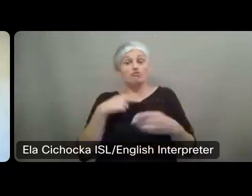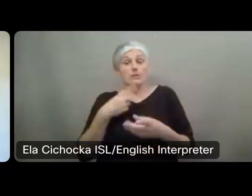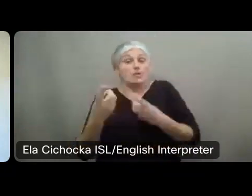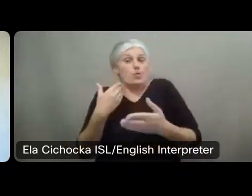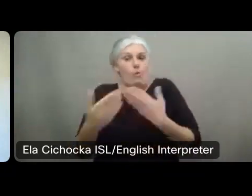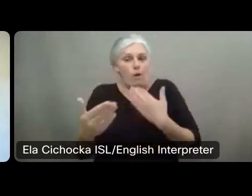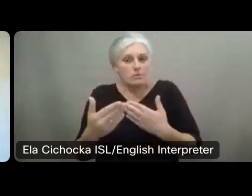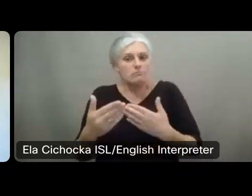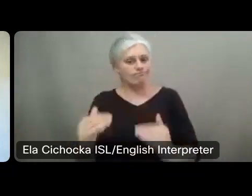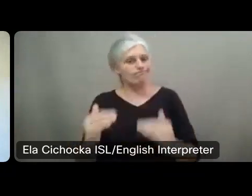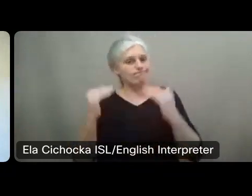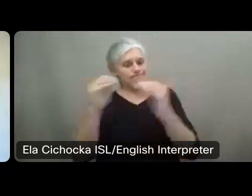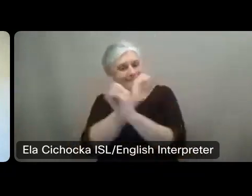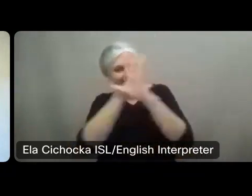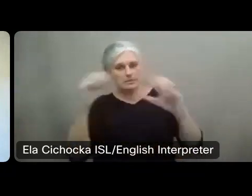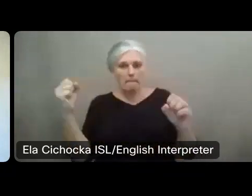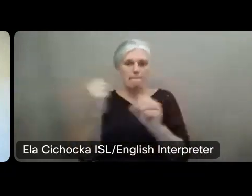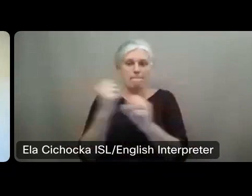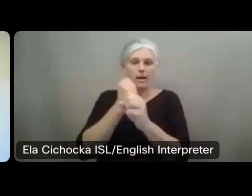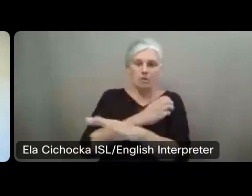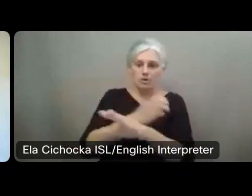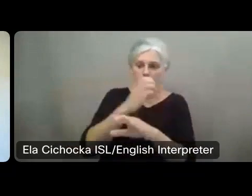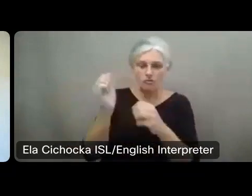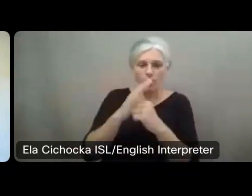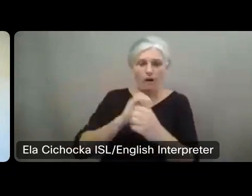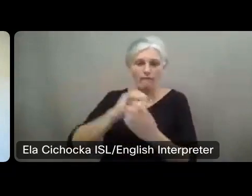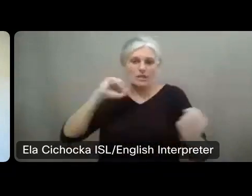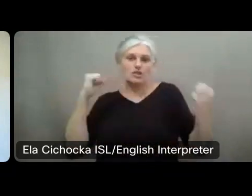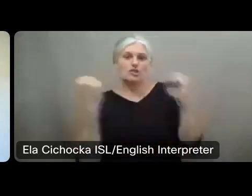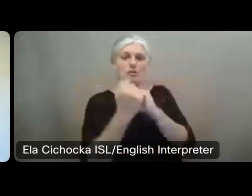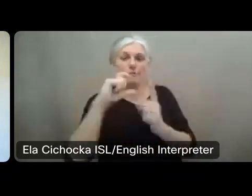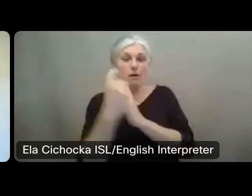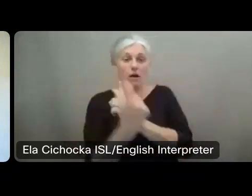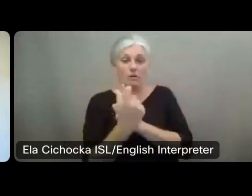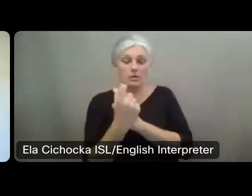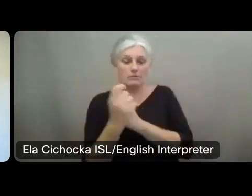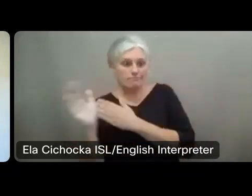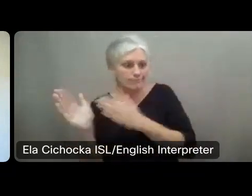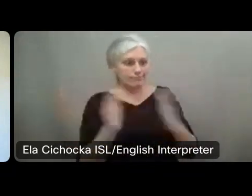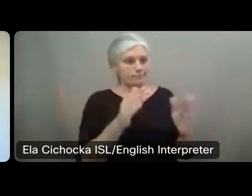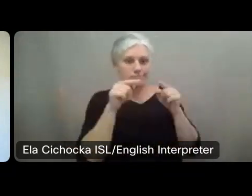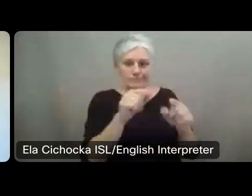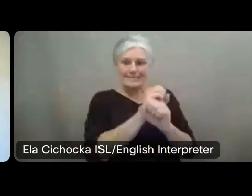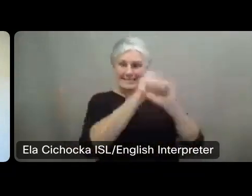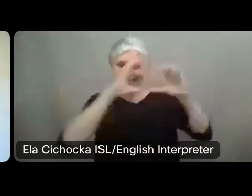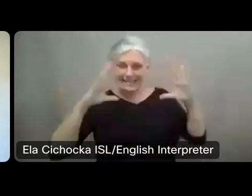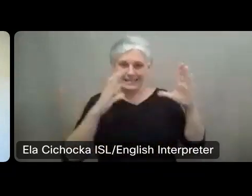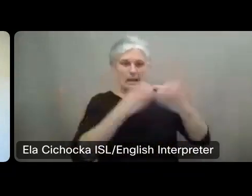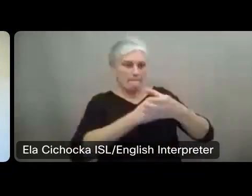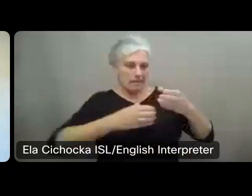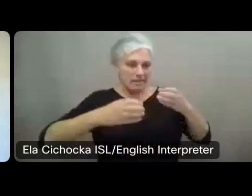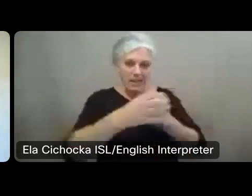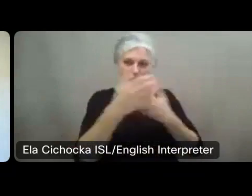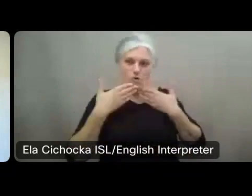mark the continuation of the shift in the culture towards that clear, empathetic, open